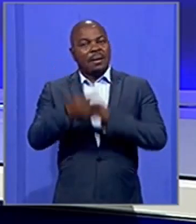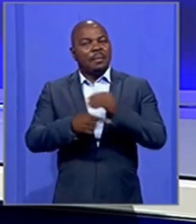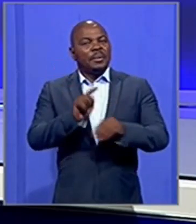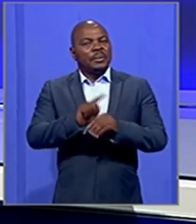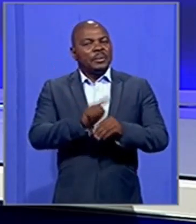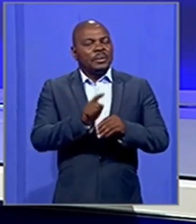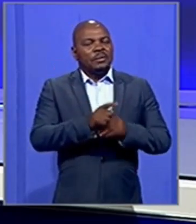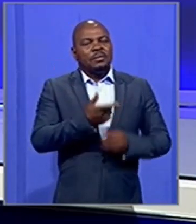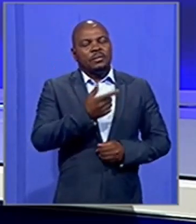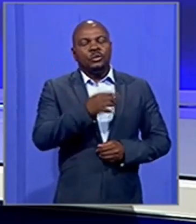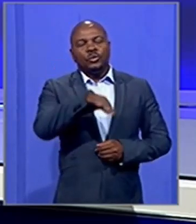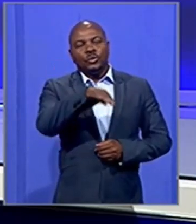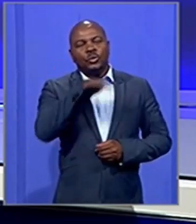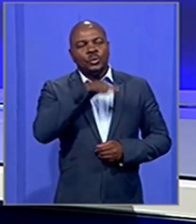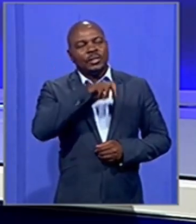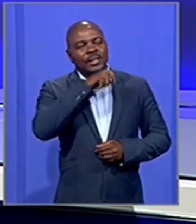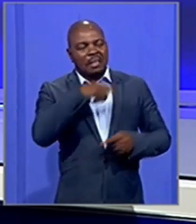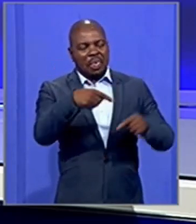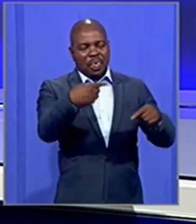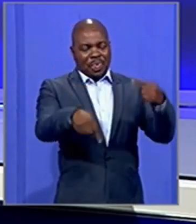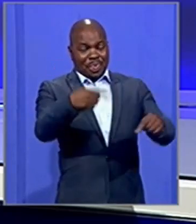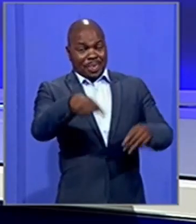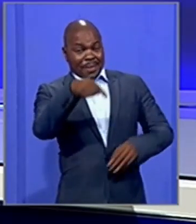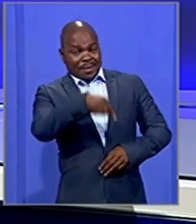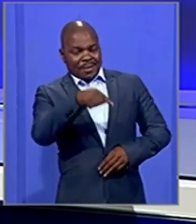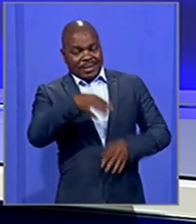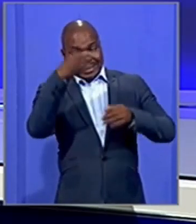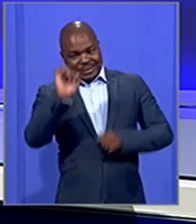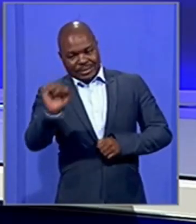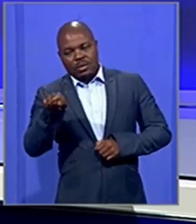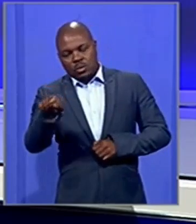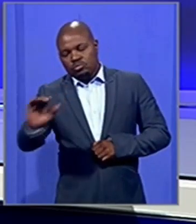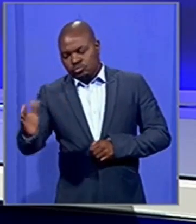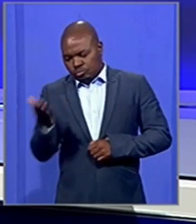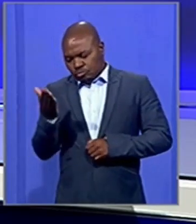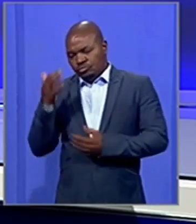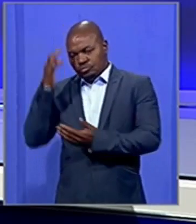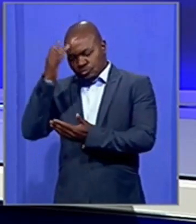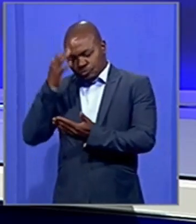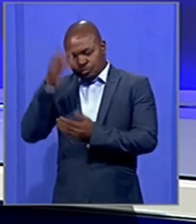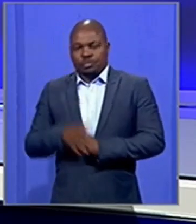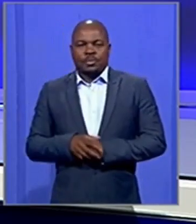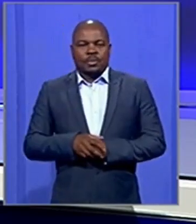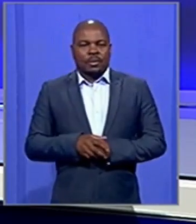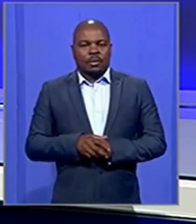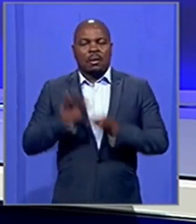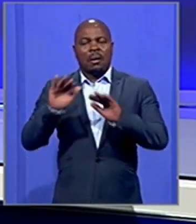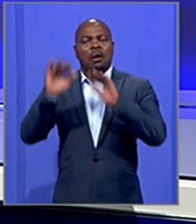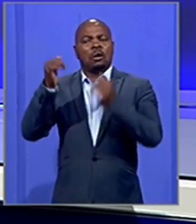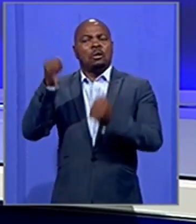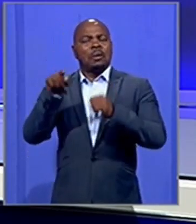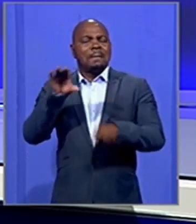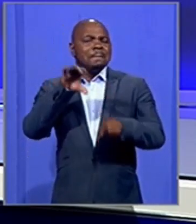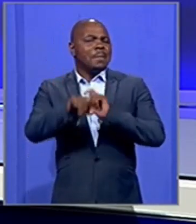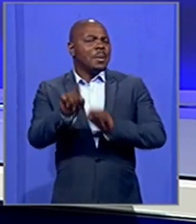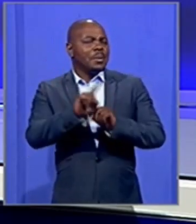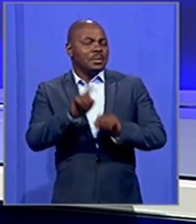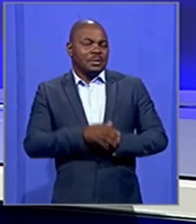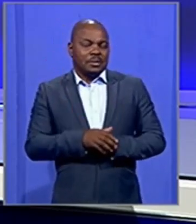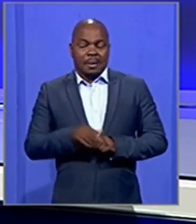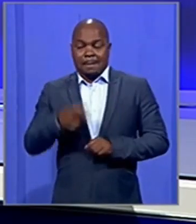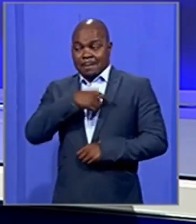dithulano tša balapa la bogoši bja AmaZulu e a lebedišišwa. Kgorokgolotsheko e hweditše gore tshepedišo